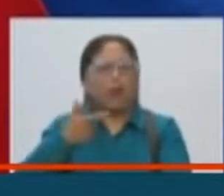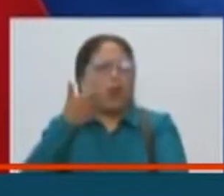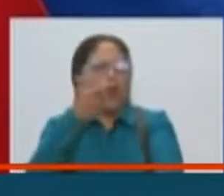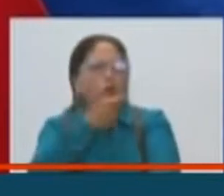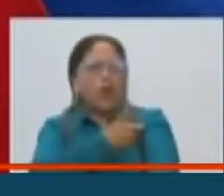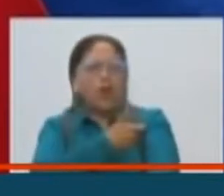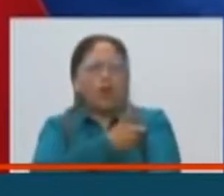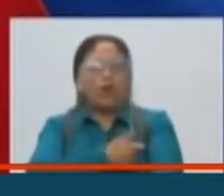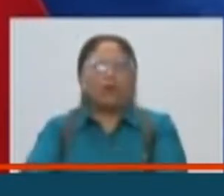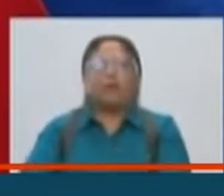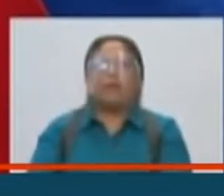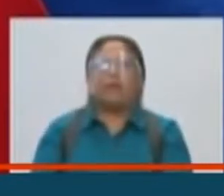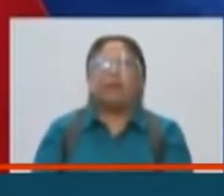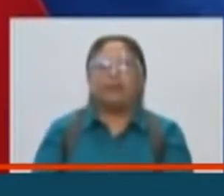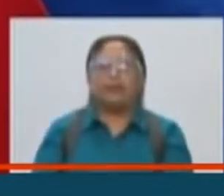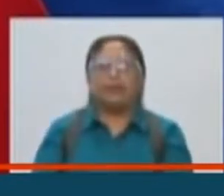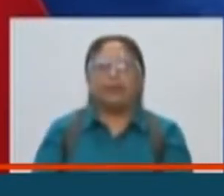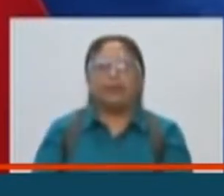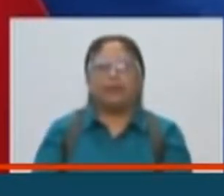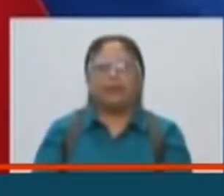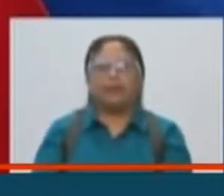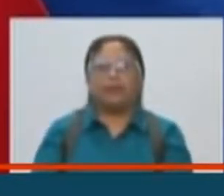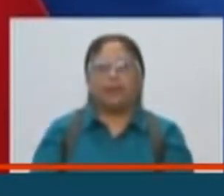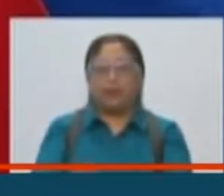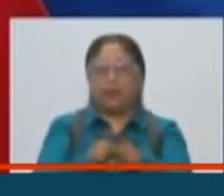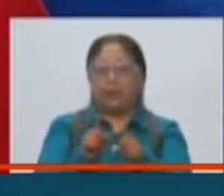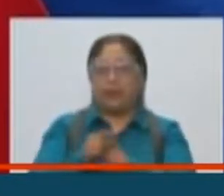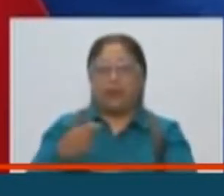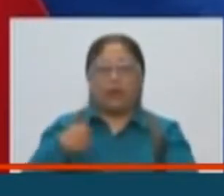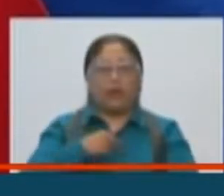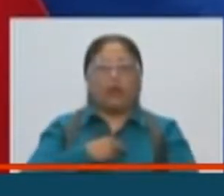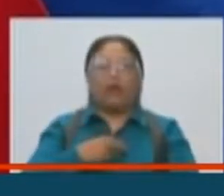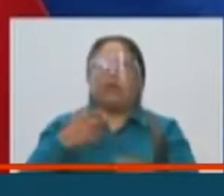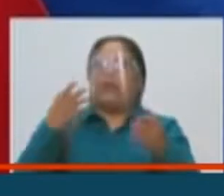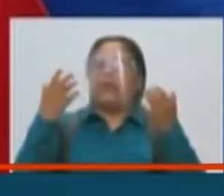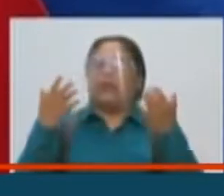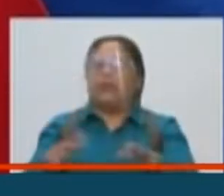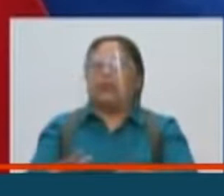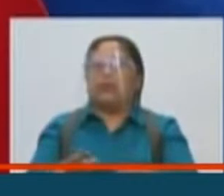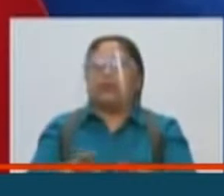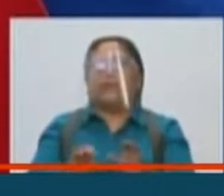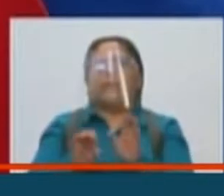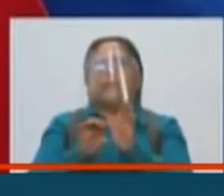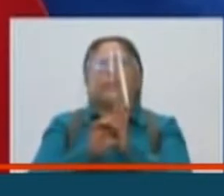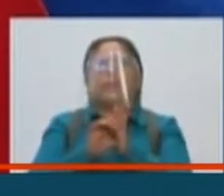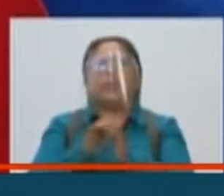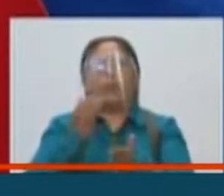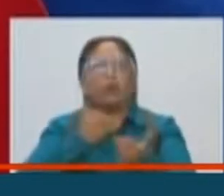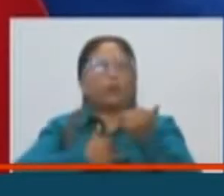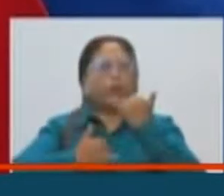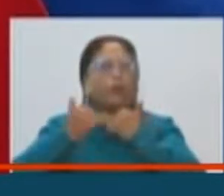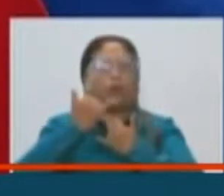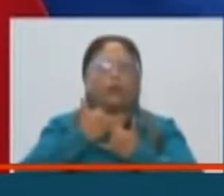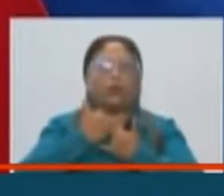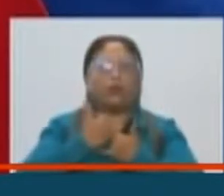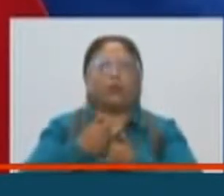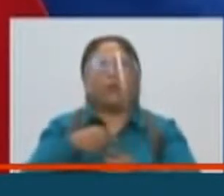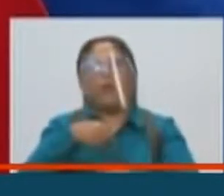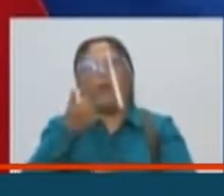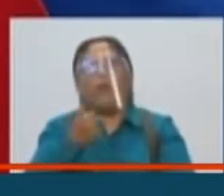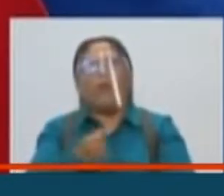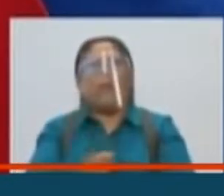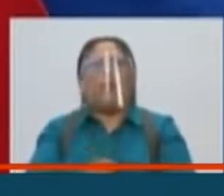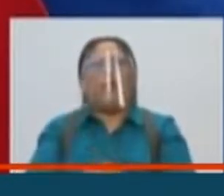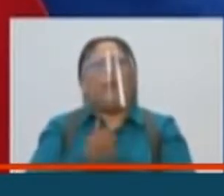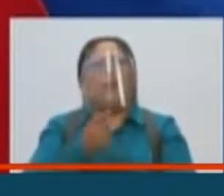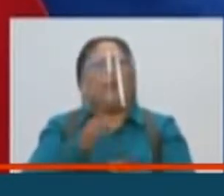with its official distributor. And with the help of the Russian embassy here in Bolivia, we managed to contact them. We managed to carry